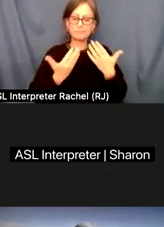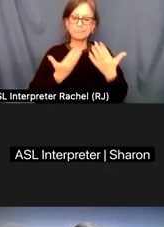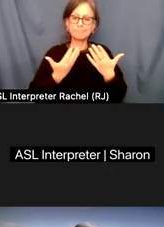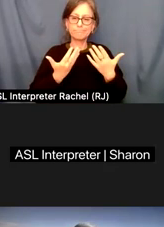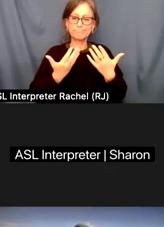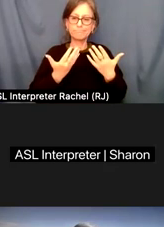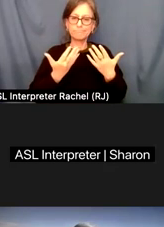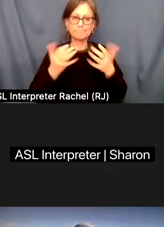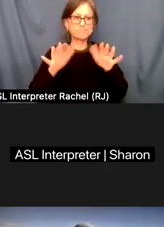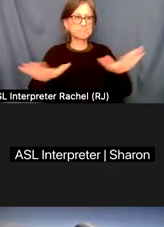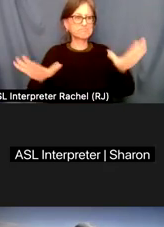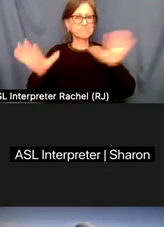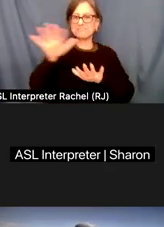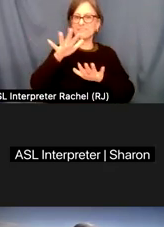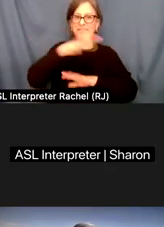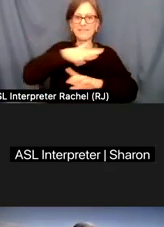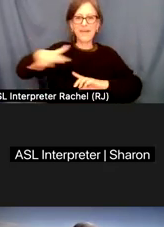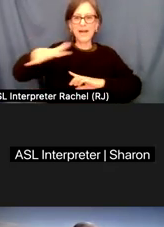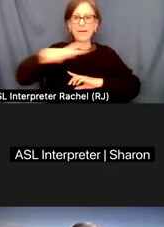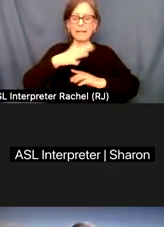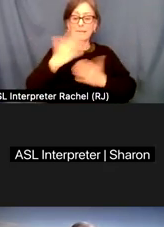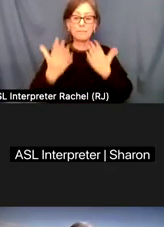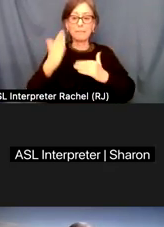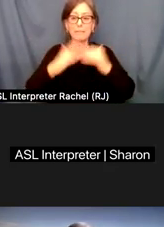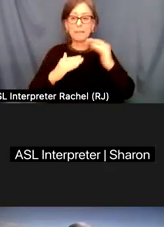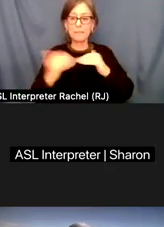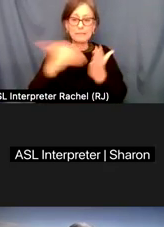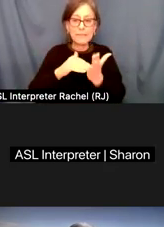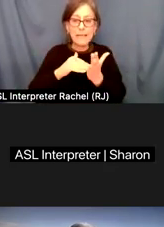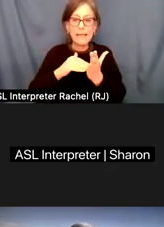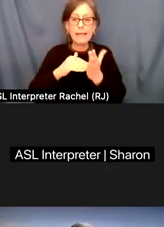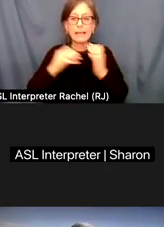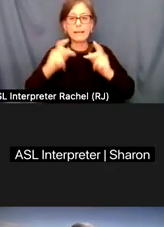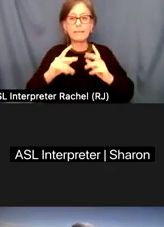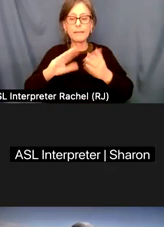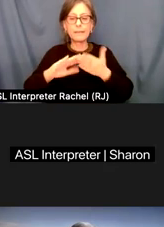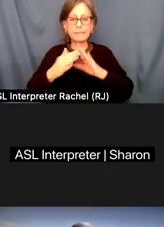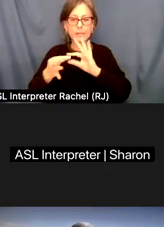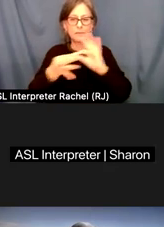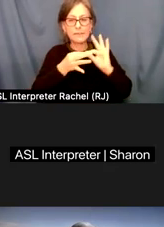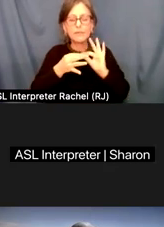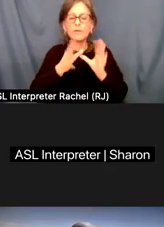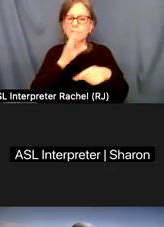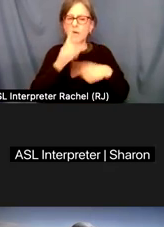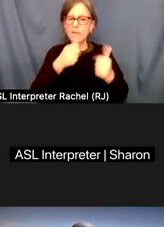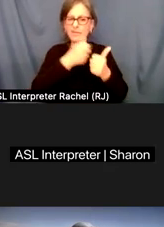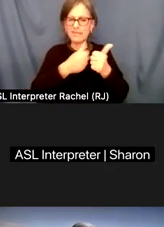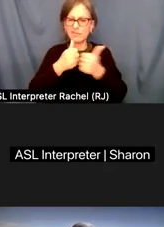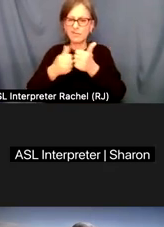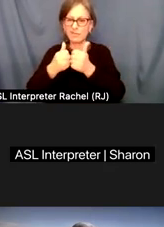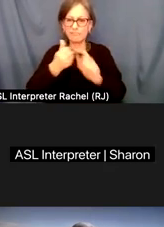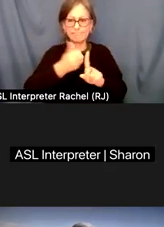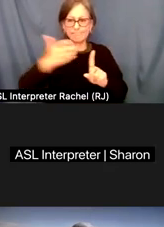where we live and rebuild perhaps and restore community. And we'll be talking about each of these 7